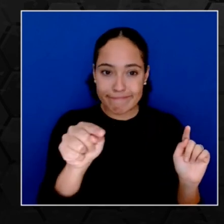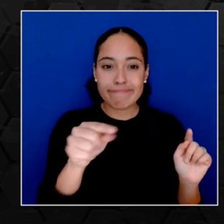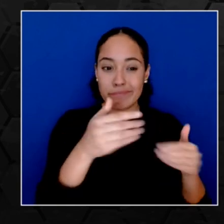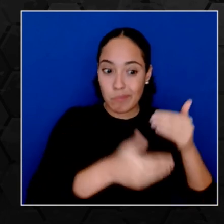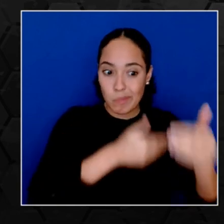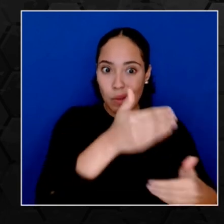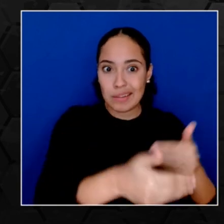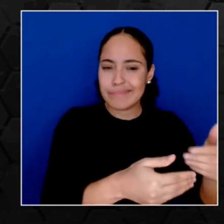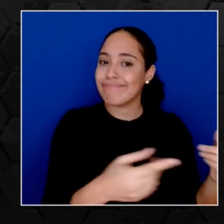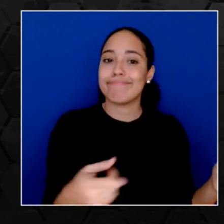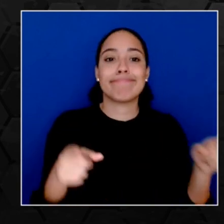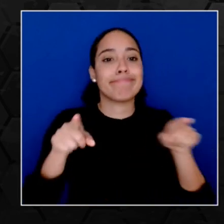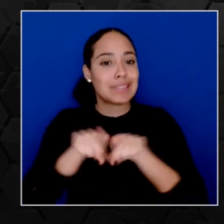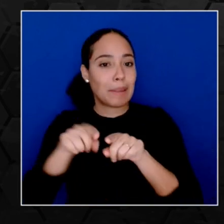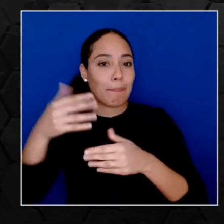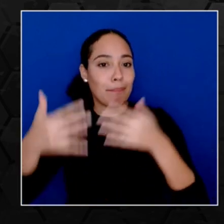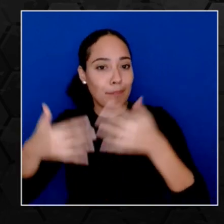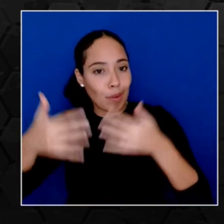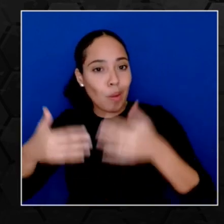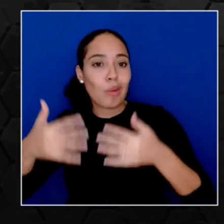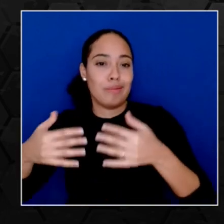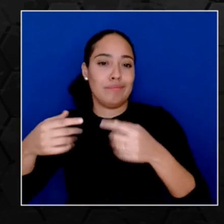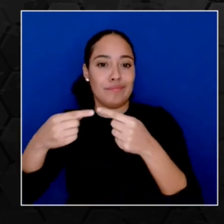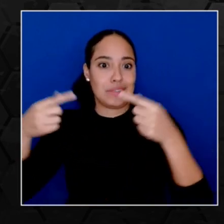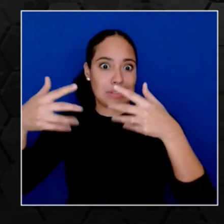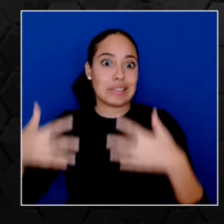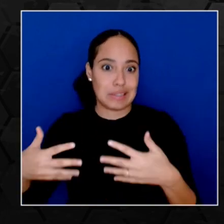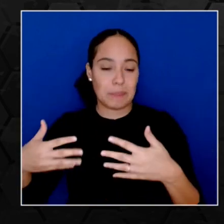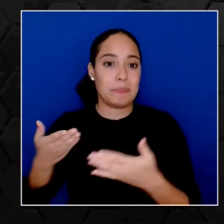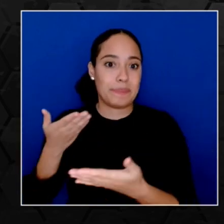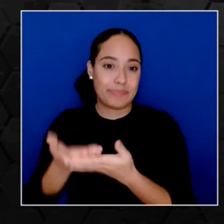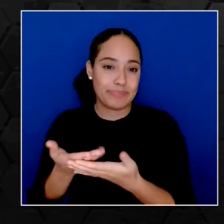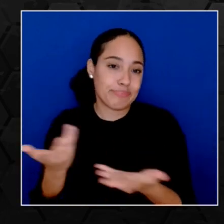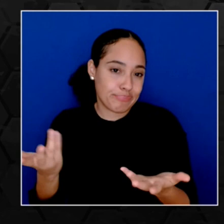So we can get based on that we can do the evaluation.